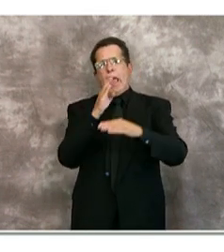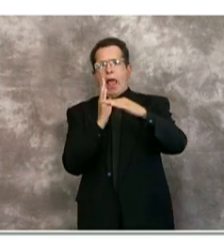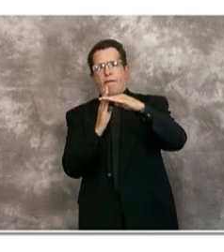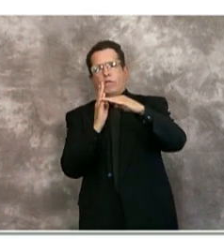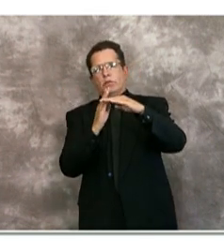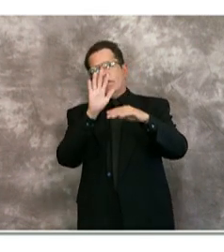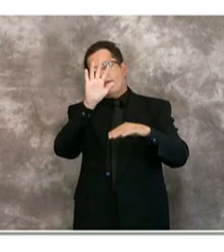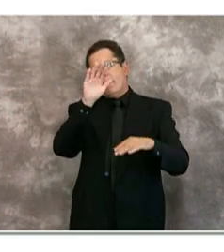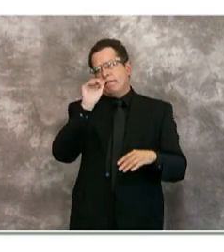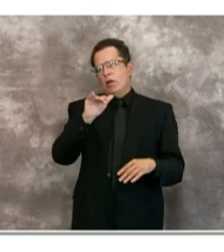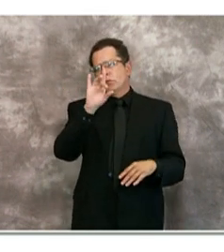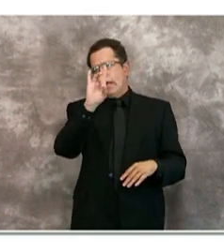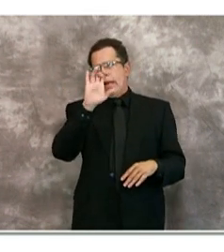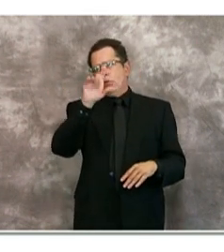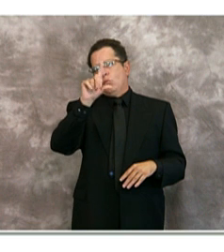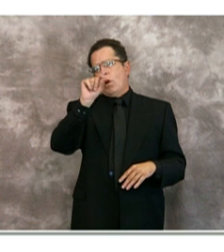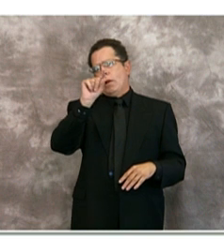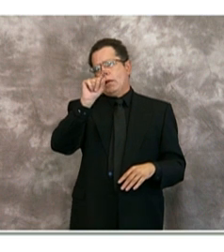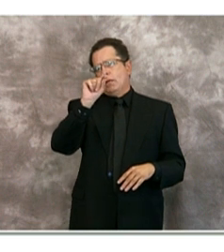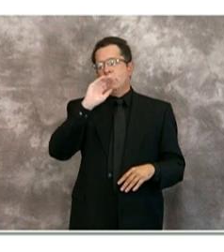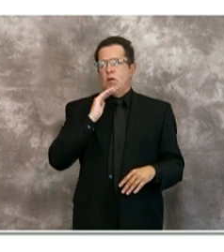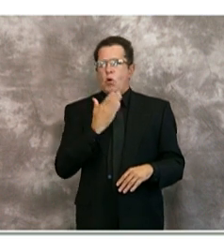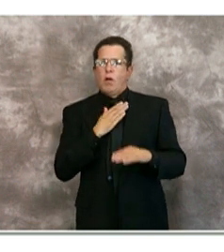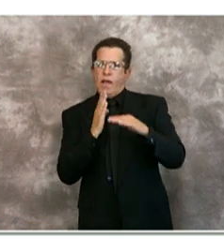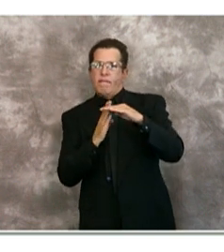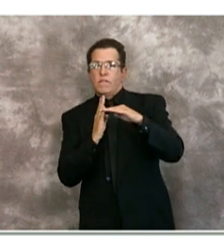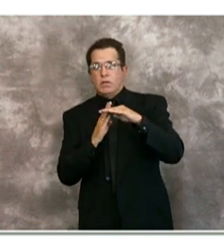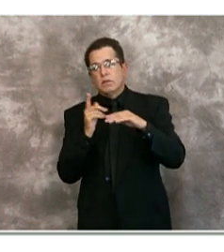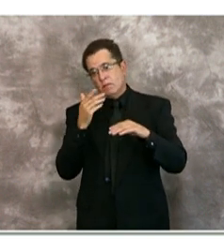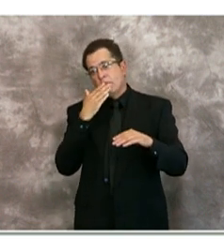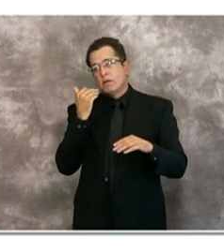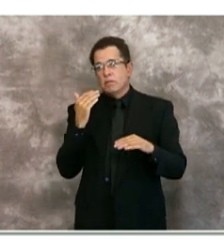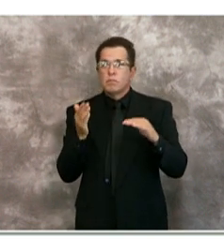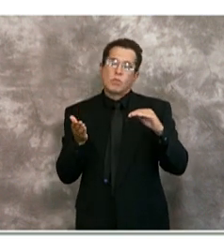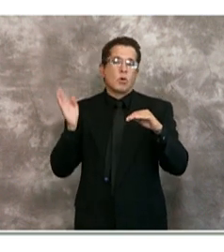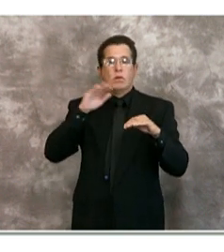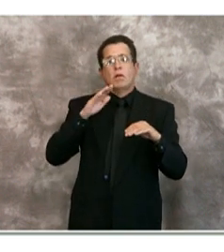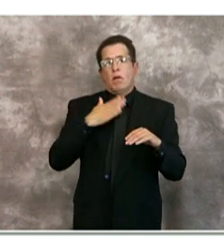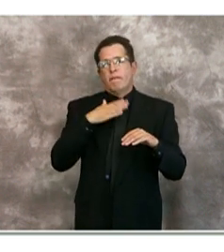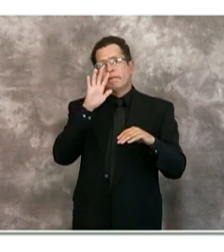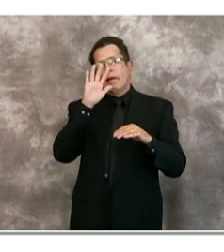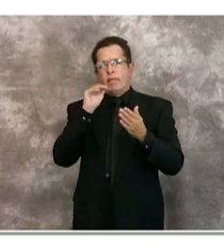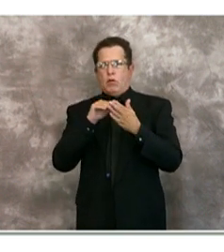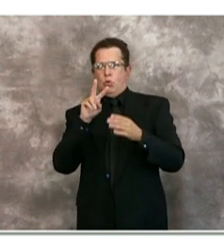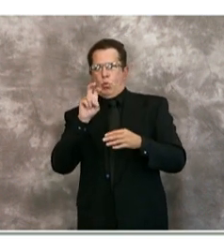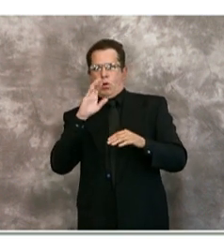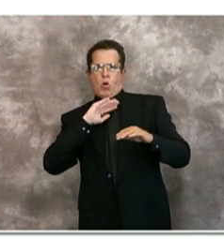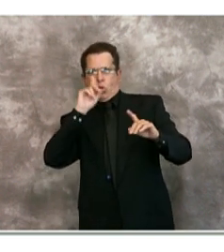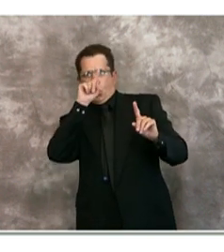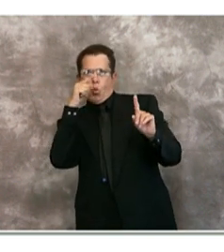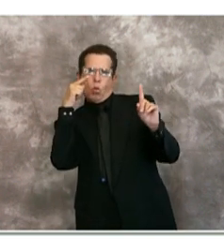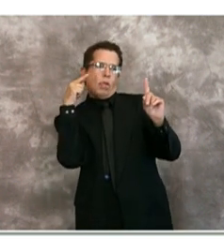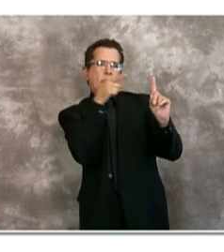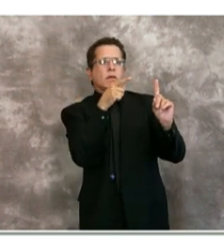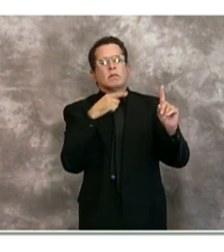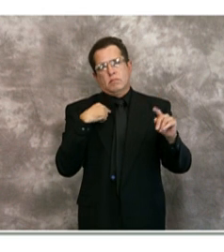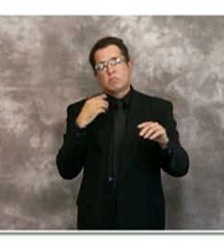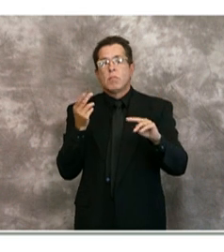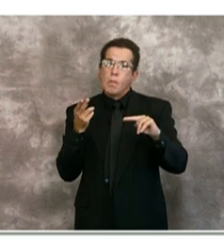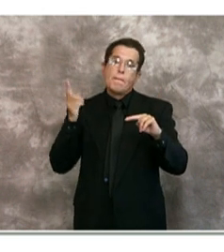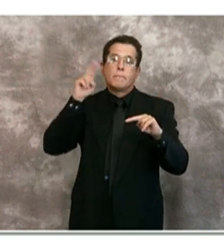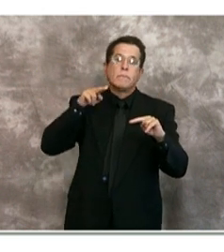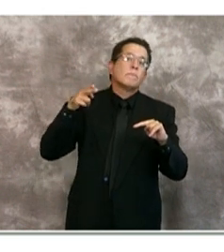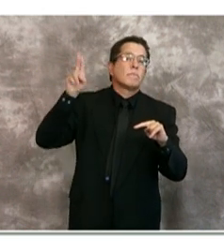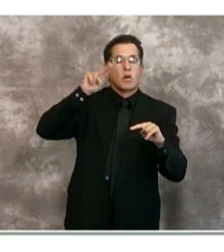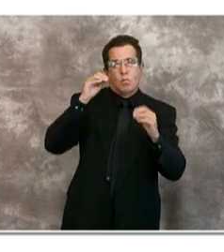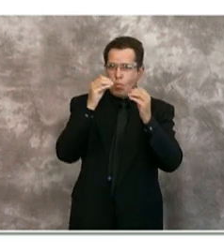at 5,820. Significant jump there over our initial goal of 5,200. And we will continue to strive